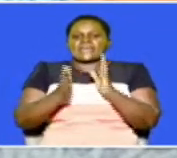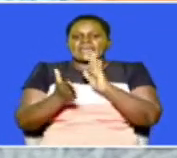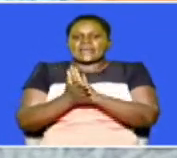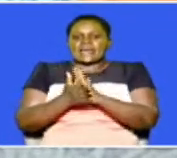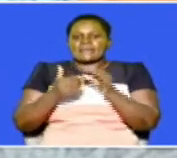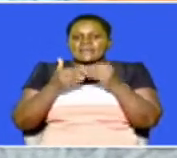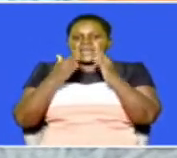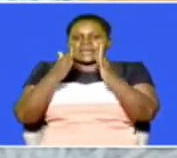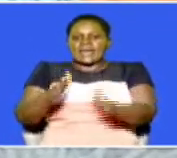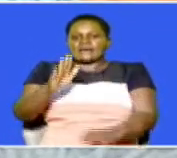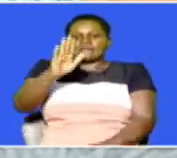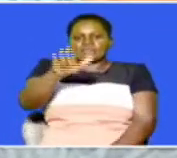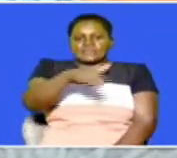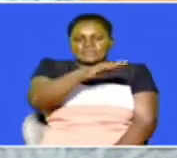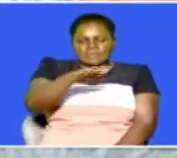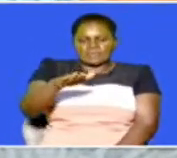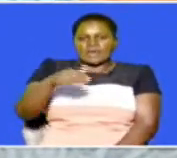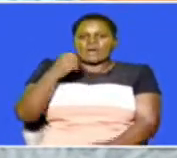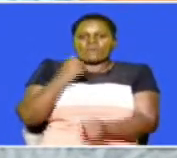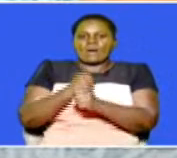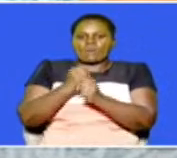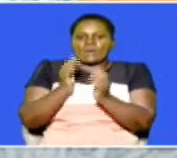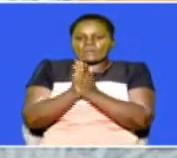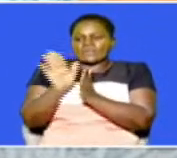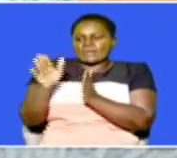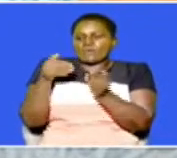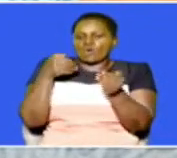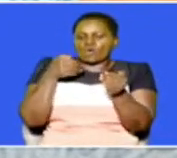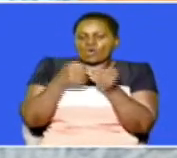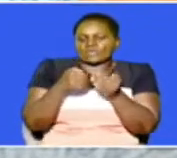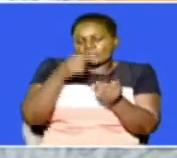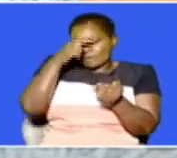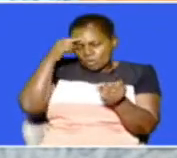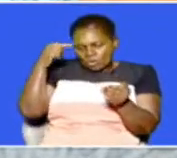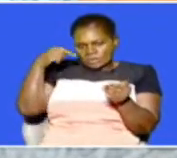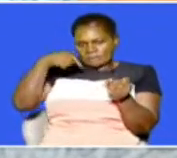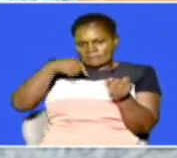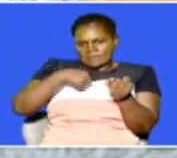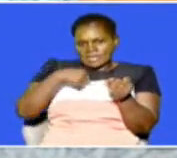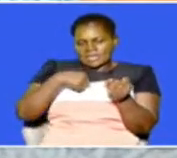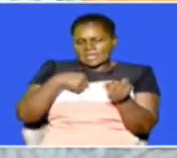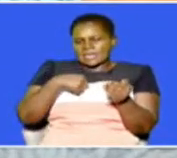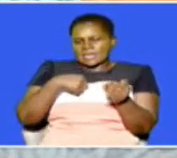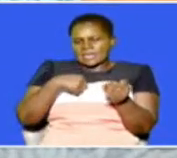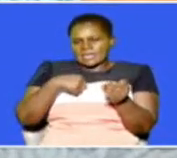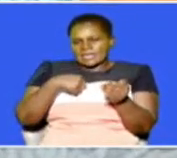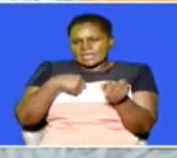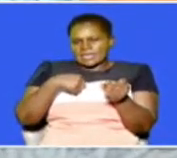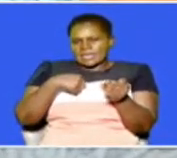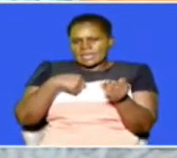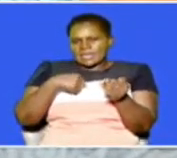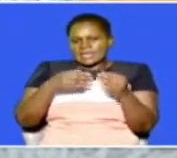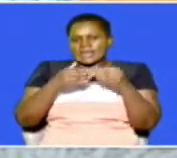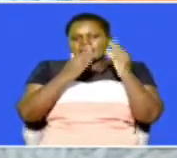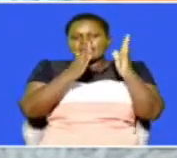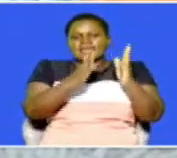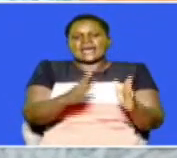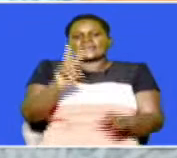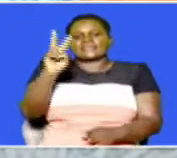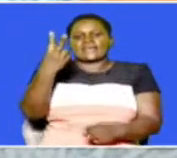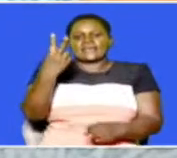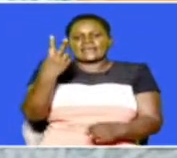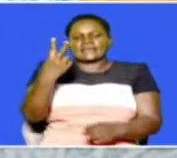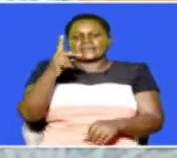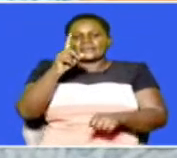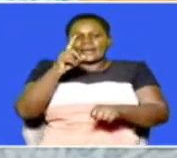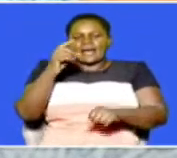head of the legislature, and I worked with him closely because I was in effect the head of the second